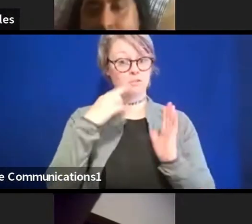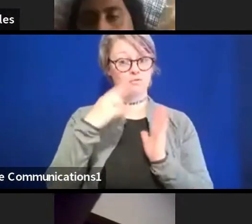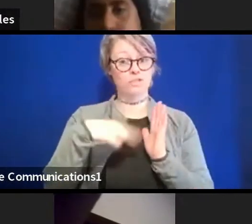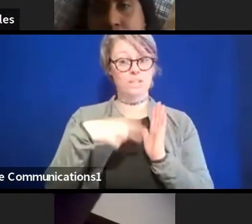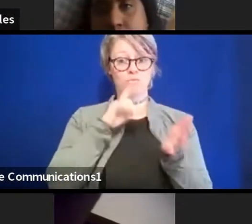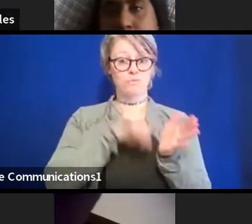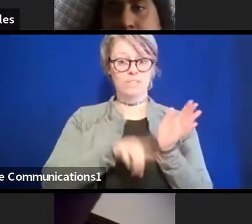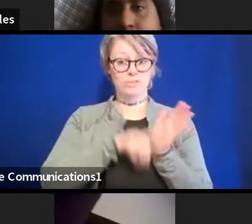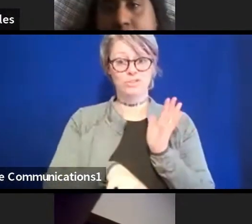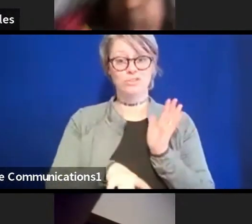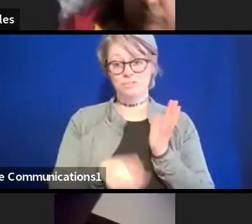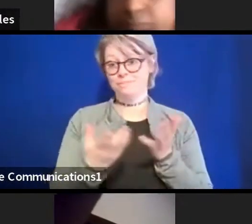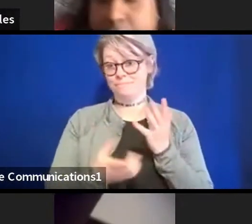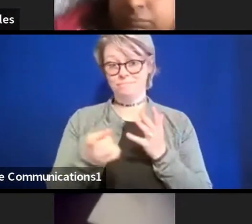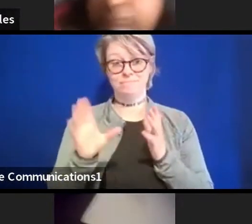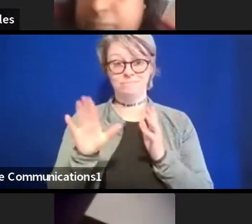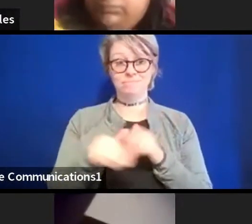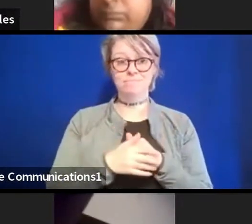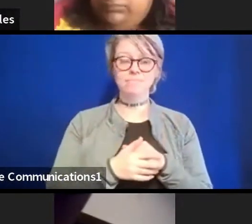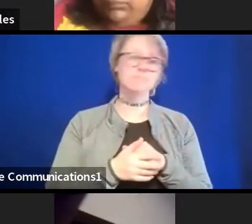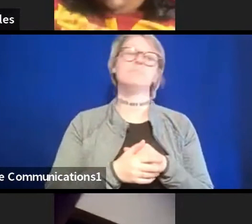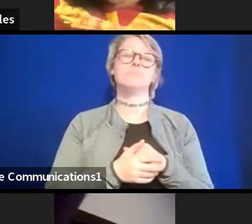found the clue. Because it's